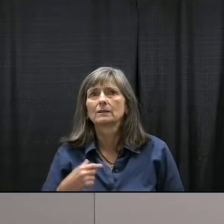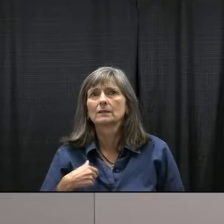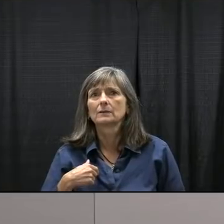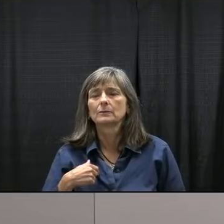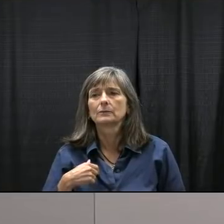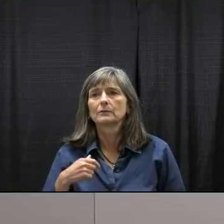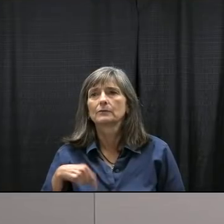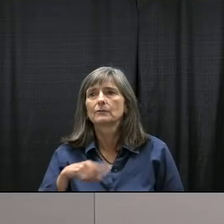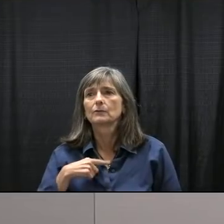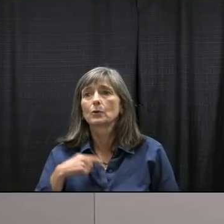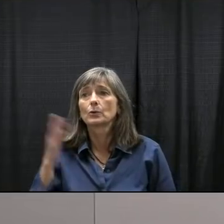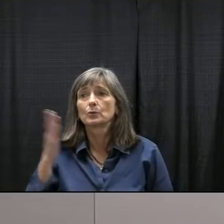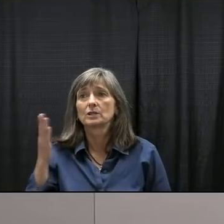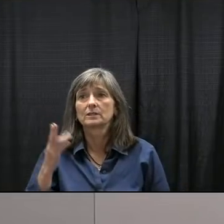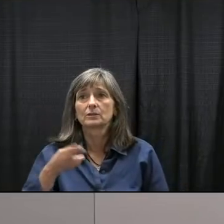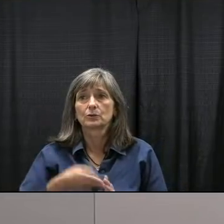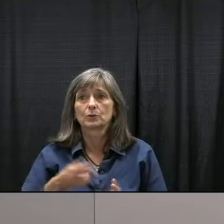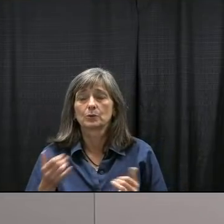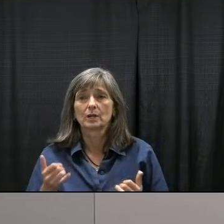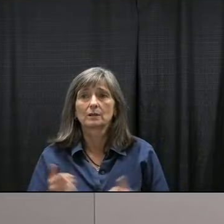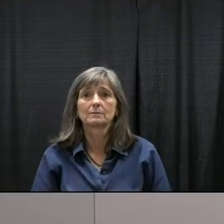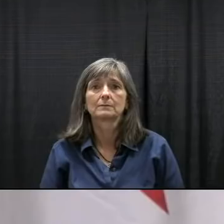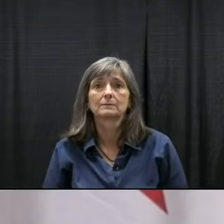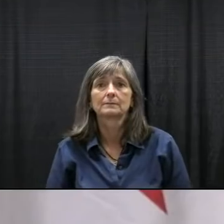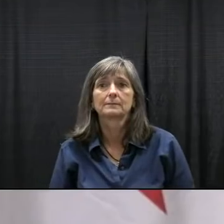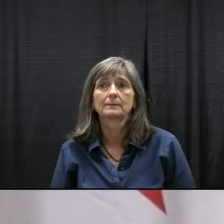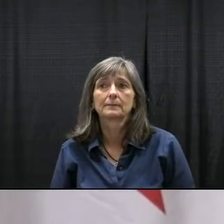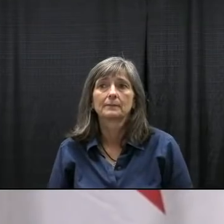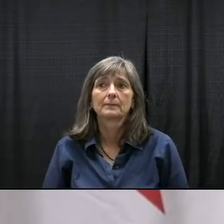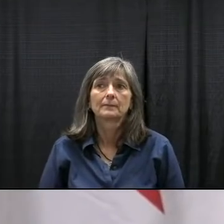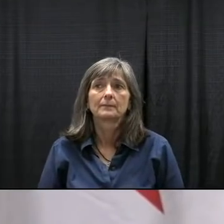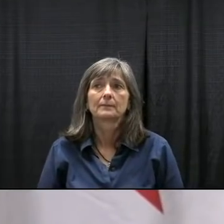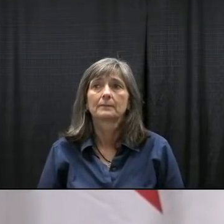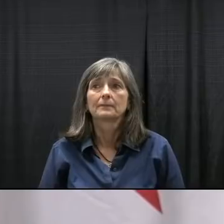privilege to be here with you. Thank you.